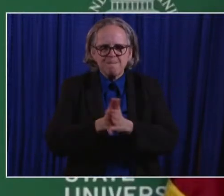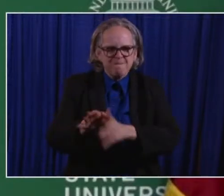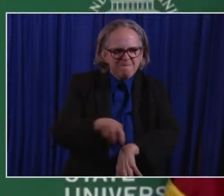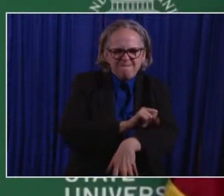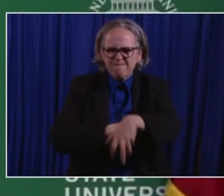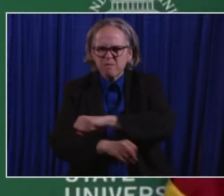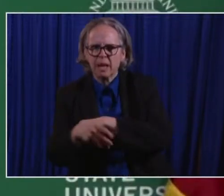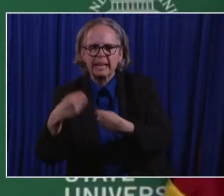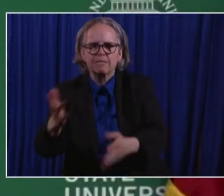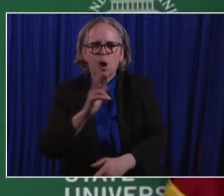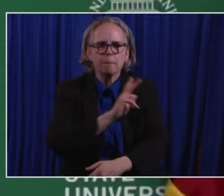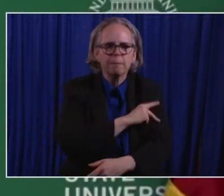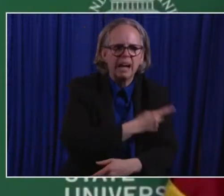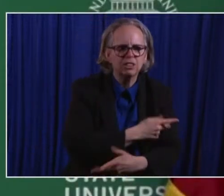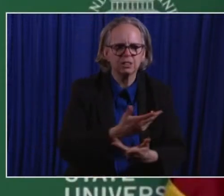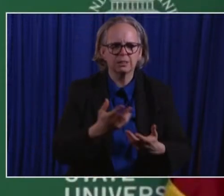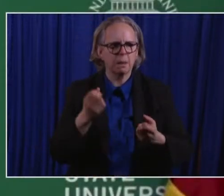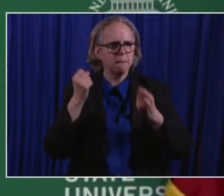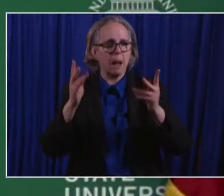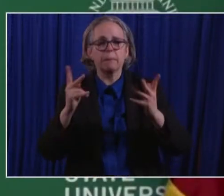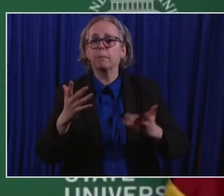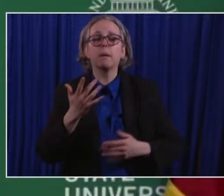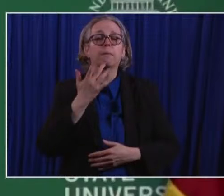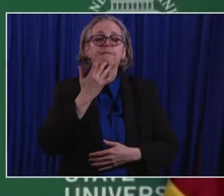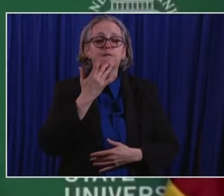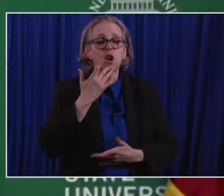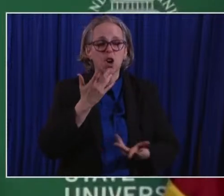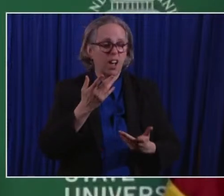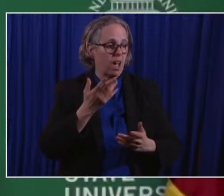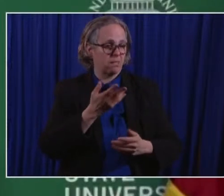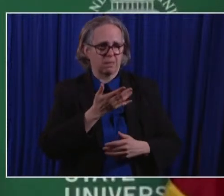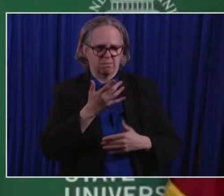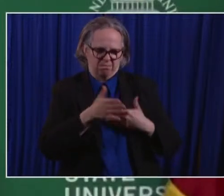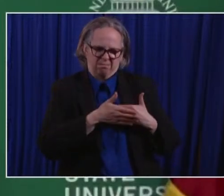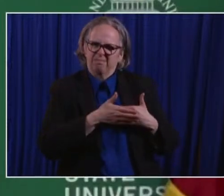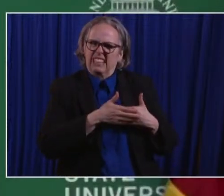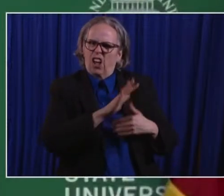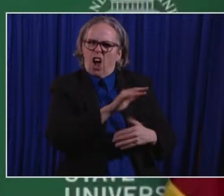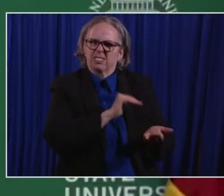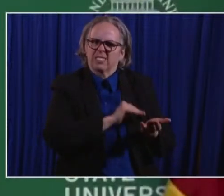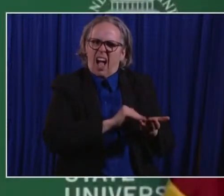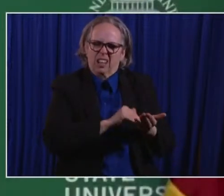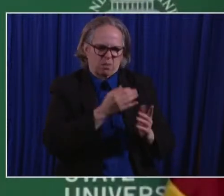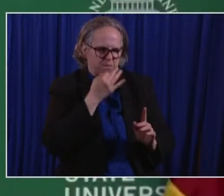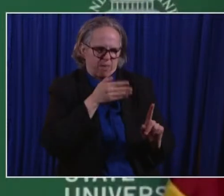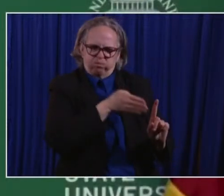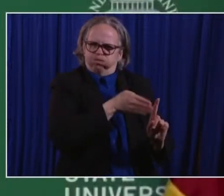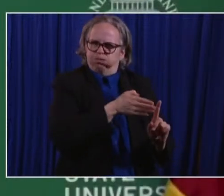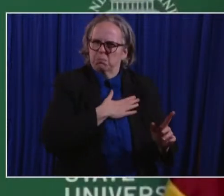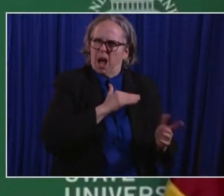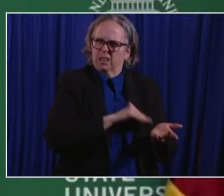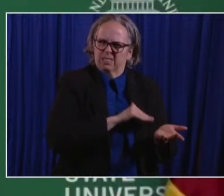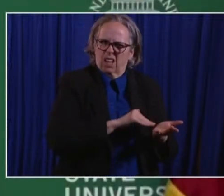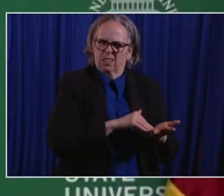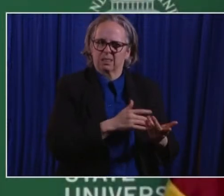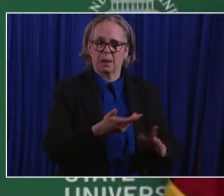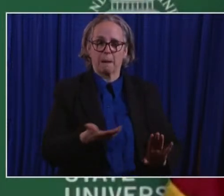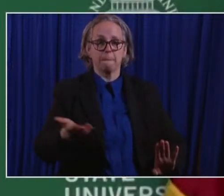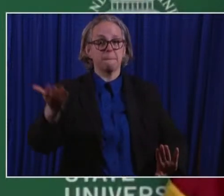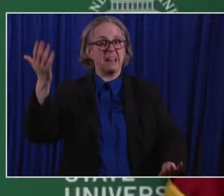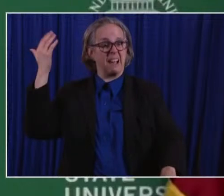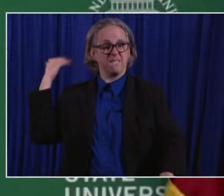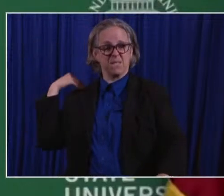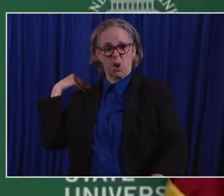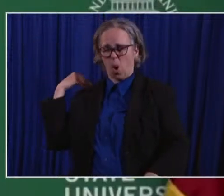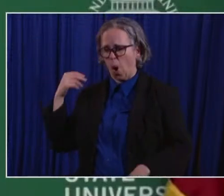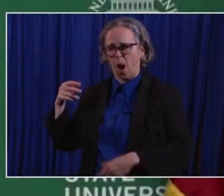care physician had it. So we have now sent the vaccine out to, I think, any primary care physician